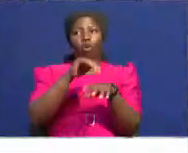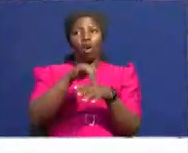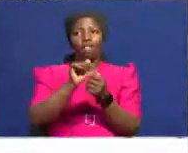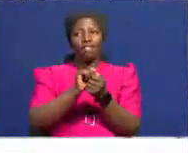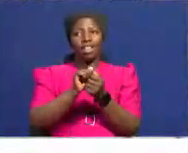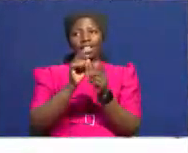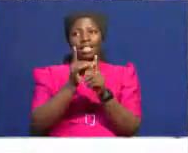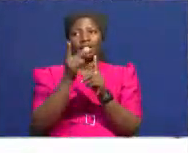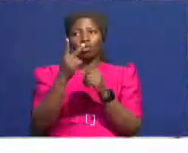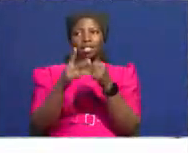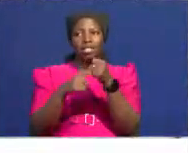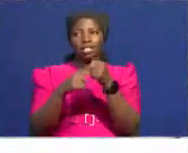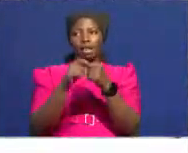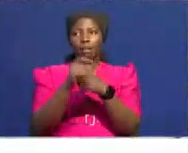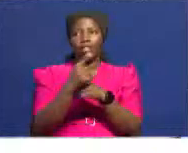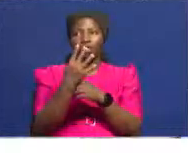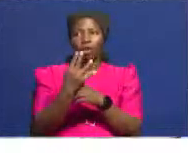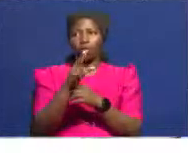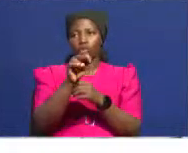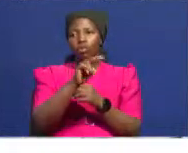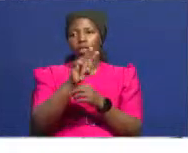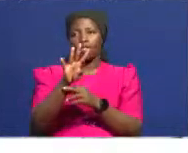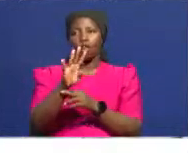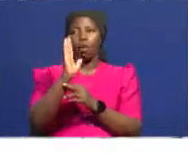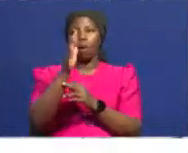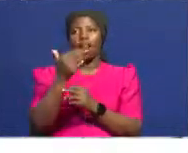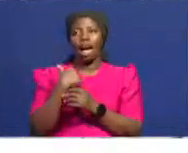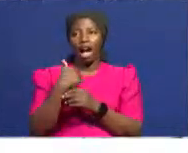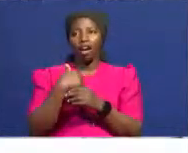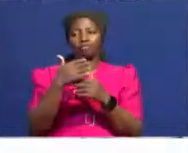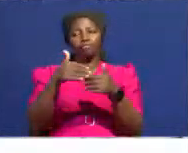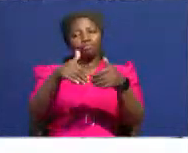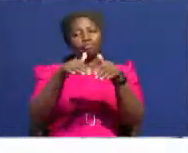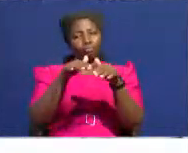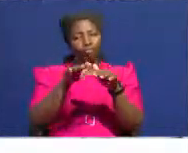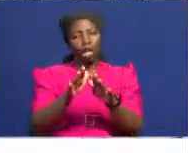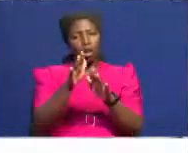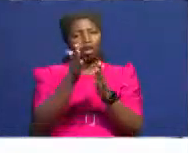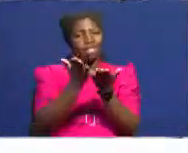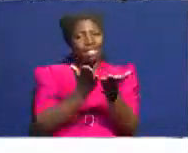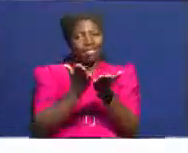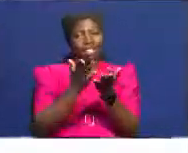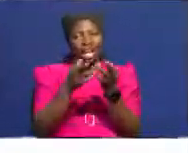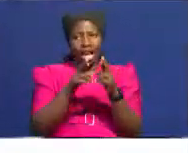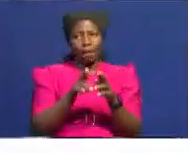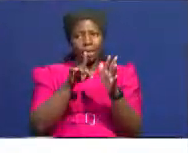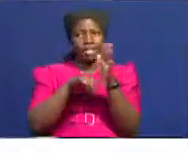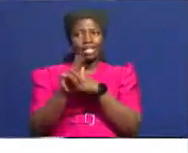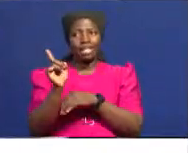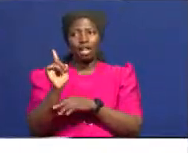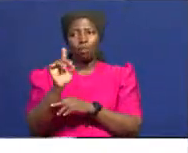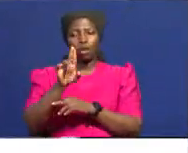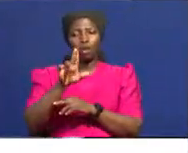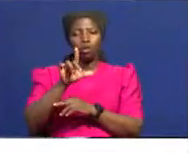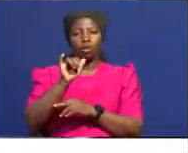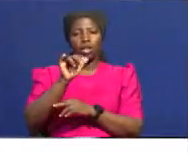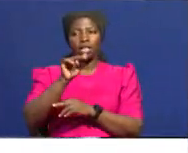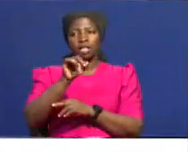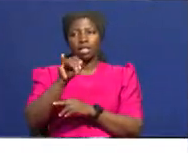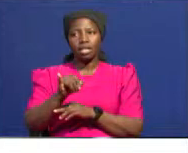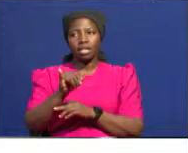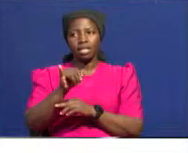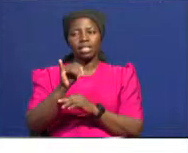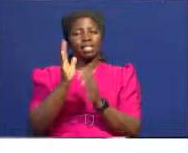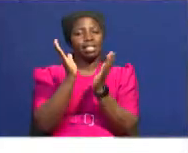April 2024, a requiem mass will be held at the Ulinzi Sports Complex in Nairobi for the departed general. For the Legends